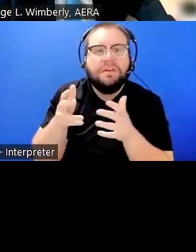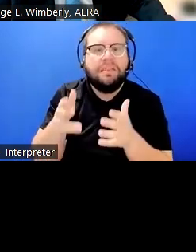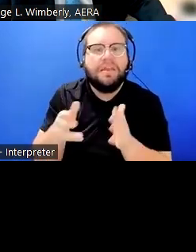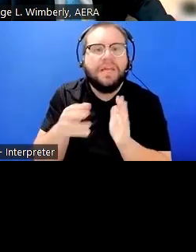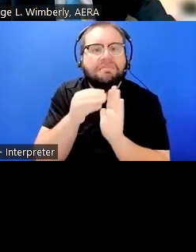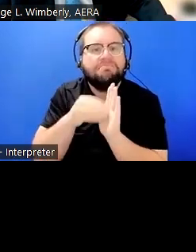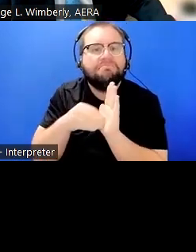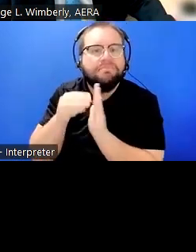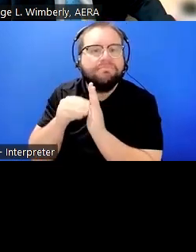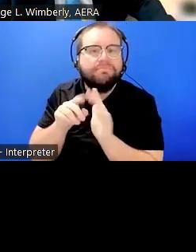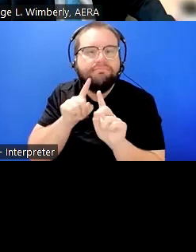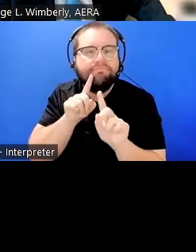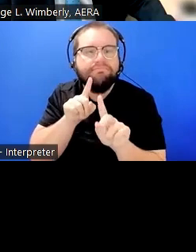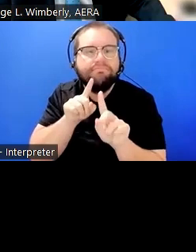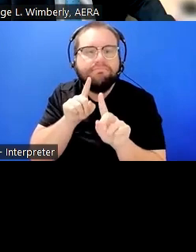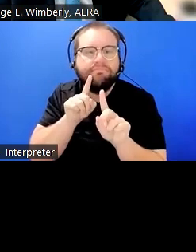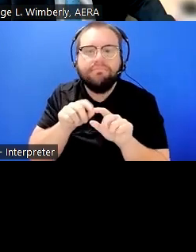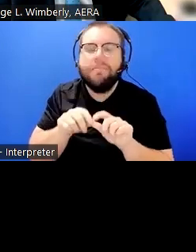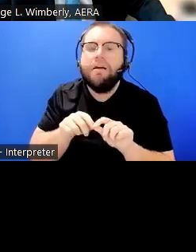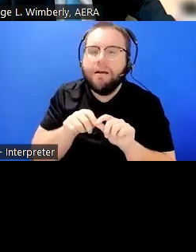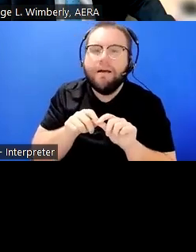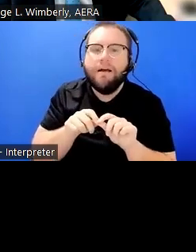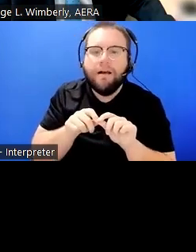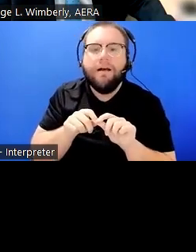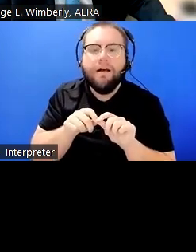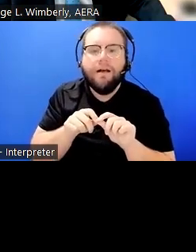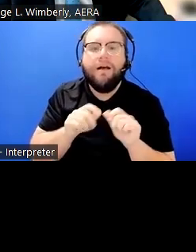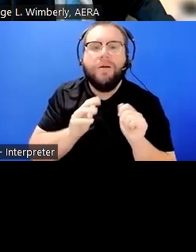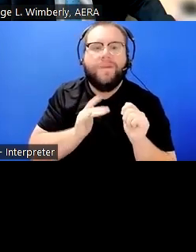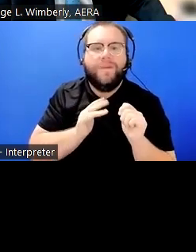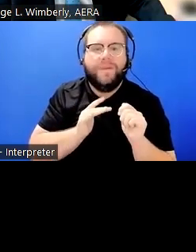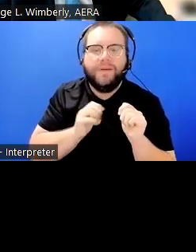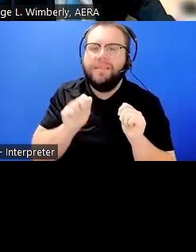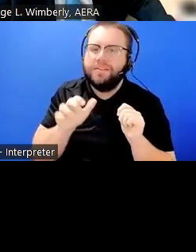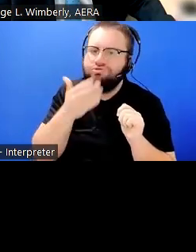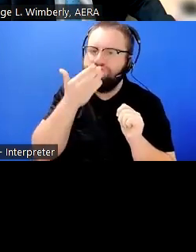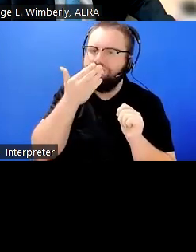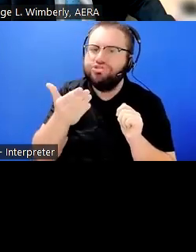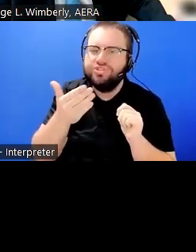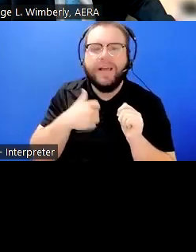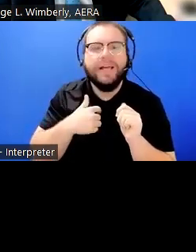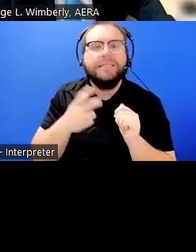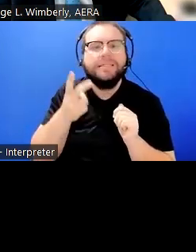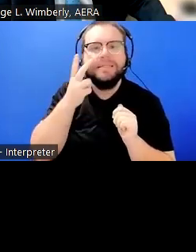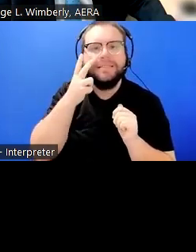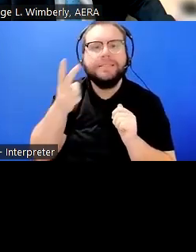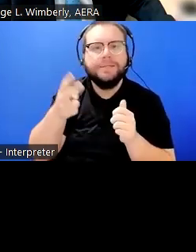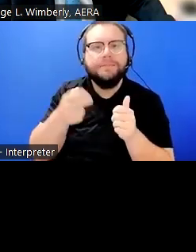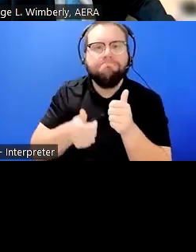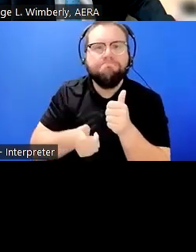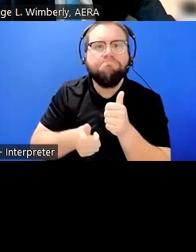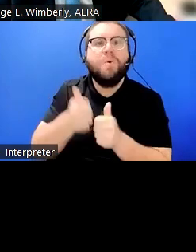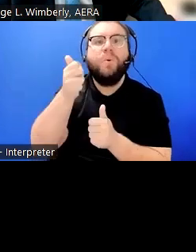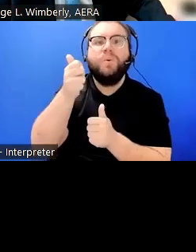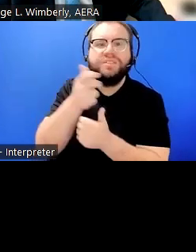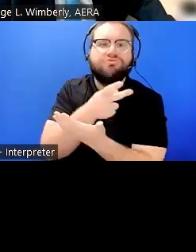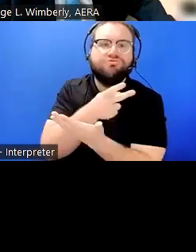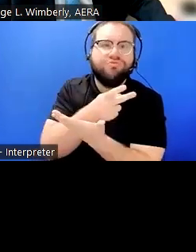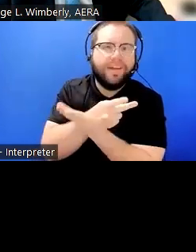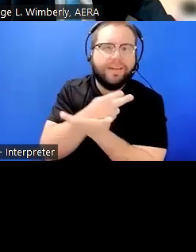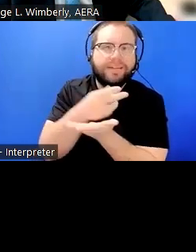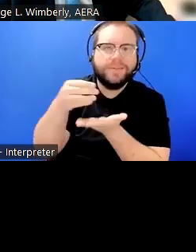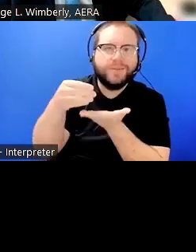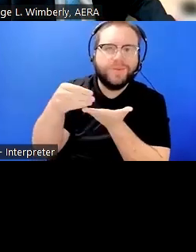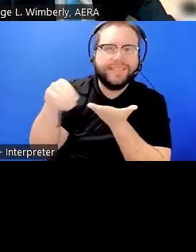Okay. All right. I see. This is very good here. I see that we largely have graduate students or